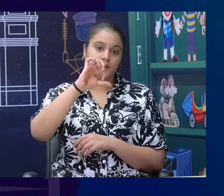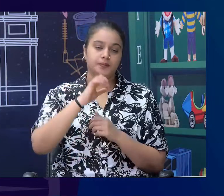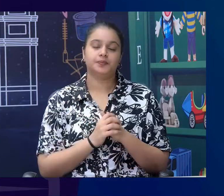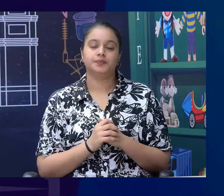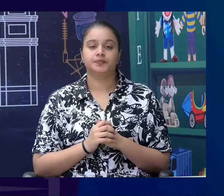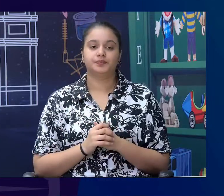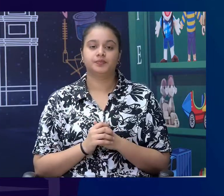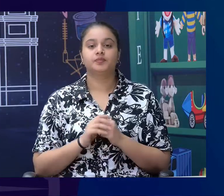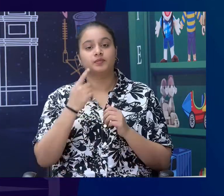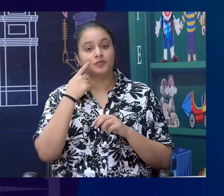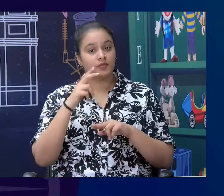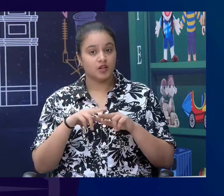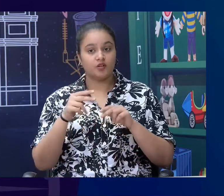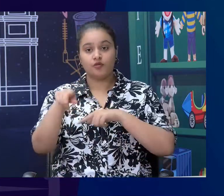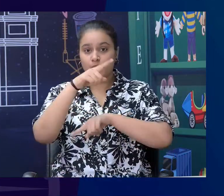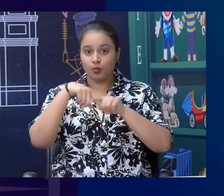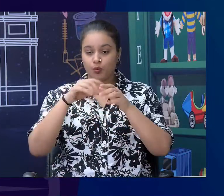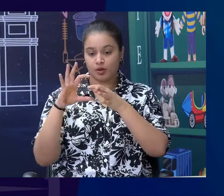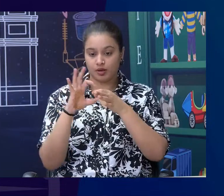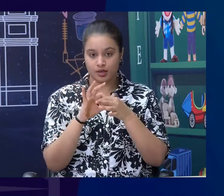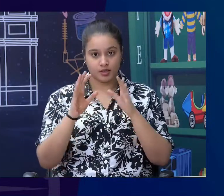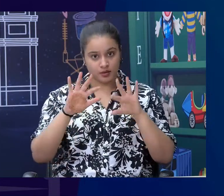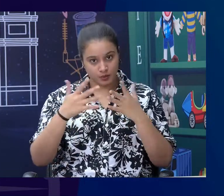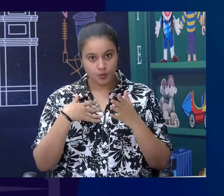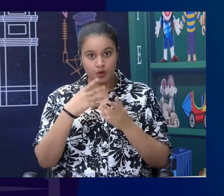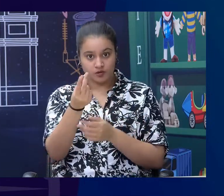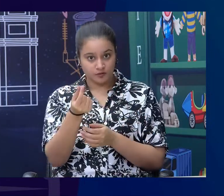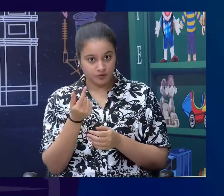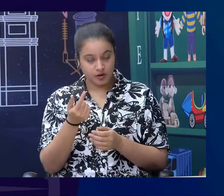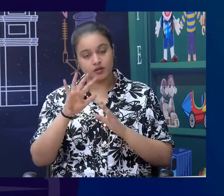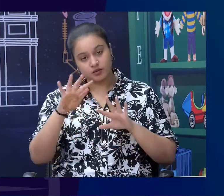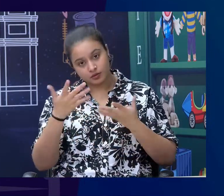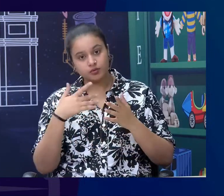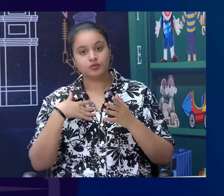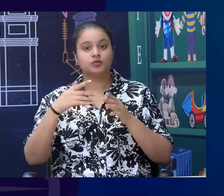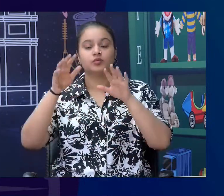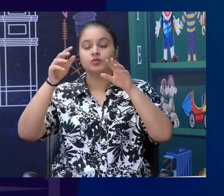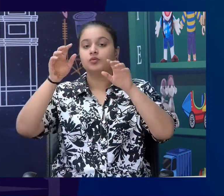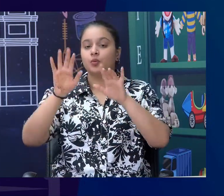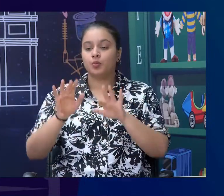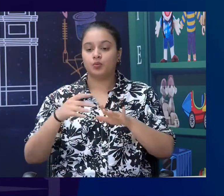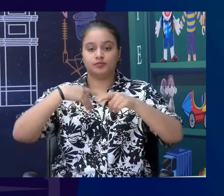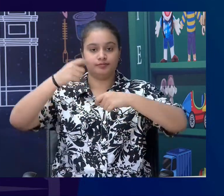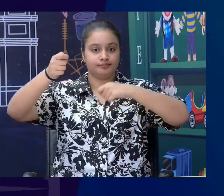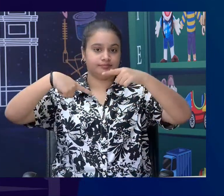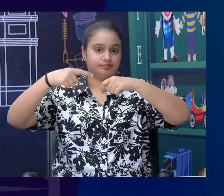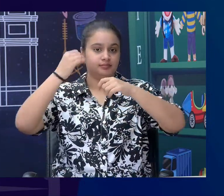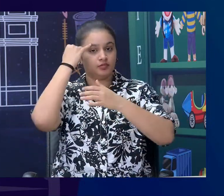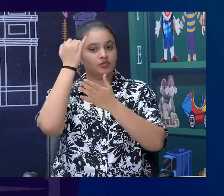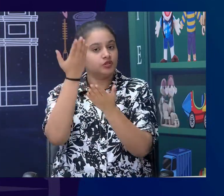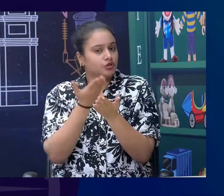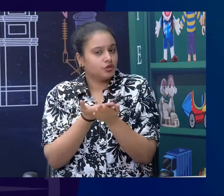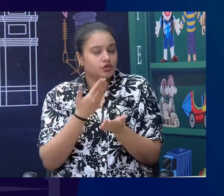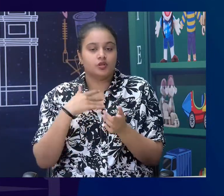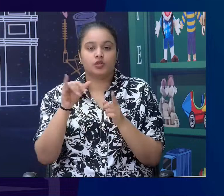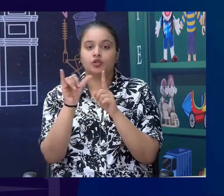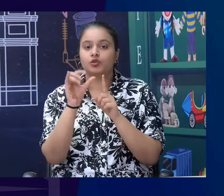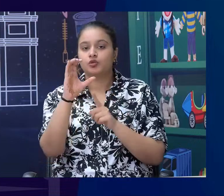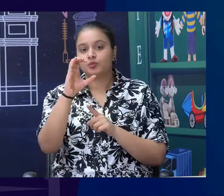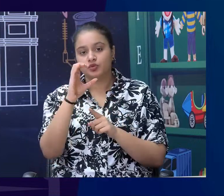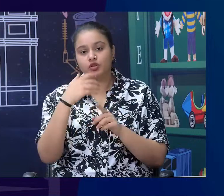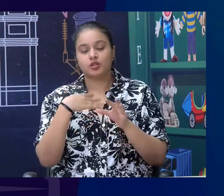8800440559. In case you wish to connect with us instantly, you can definitely drop in your comments and suggestions on our YouTube